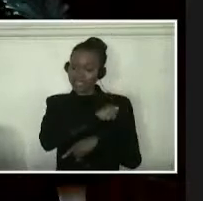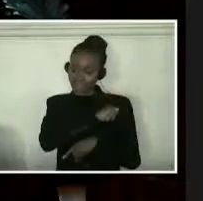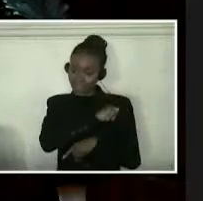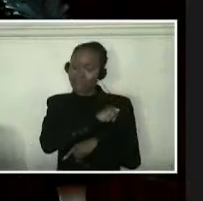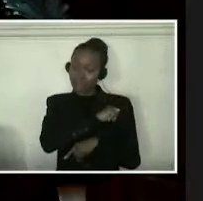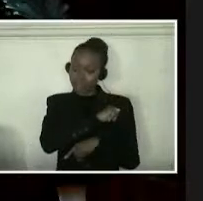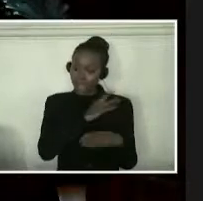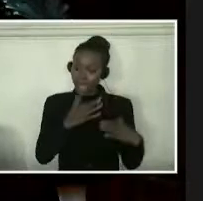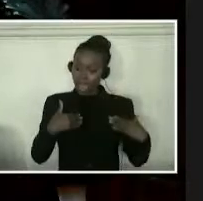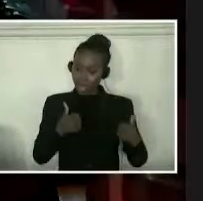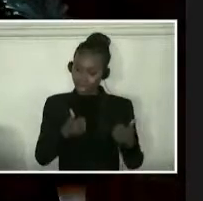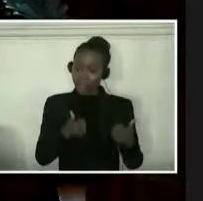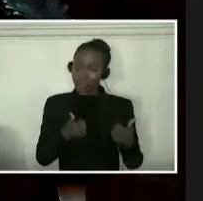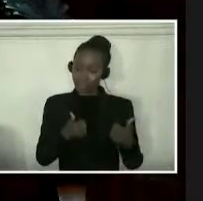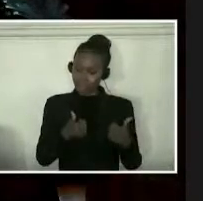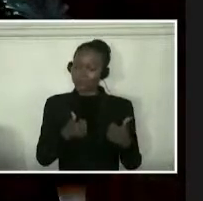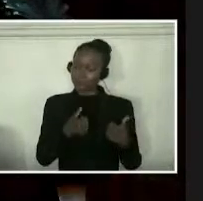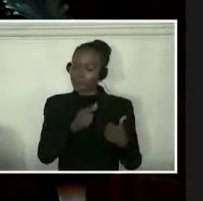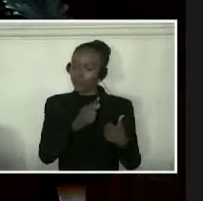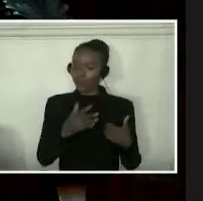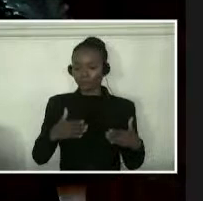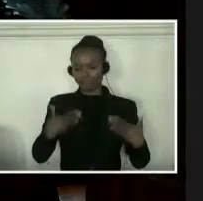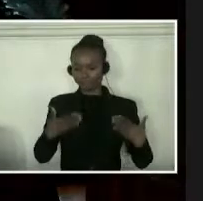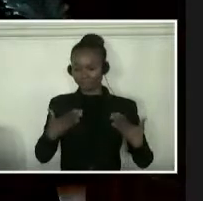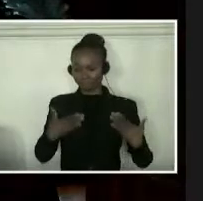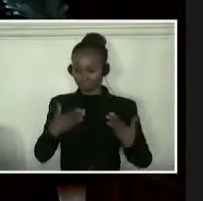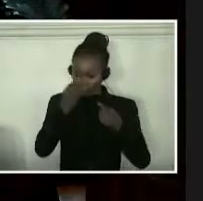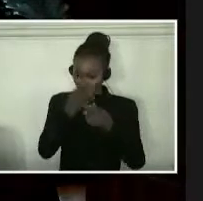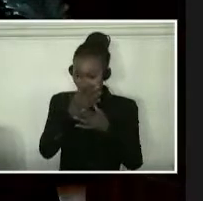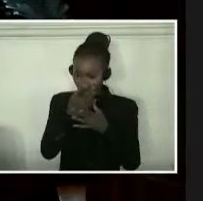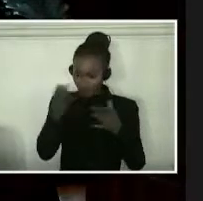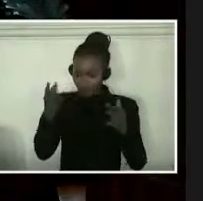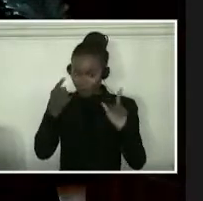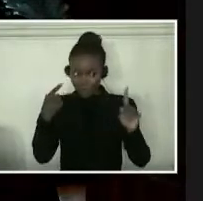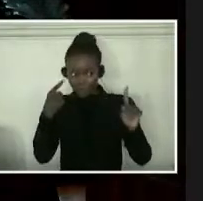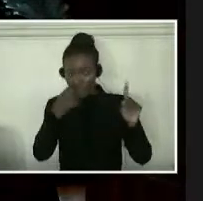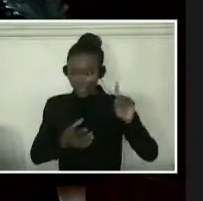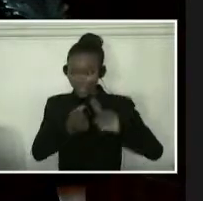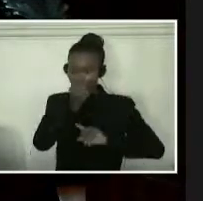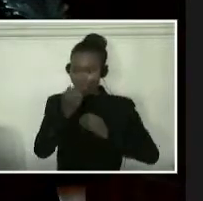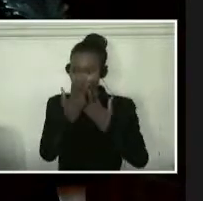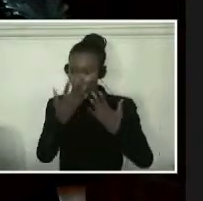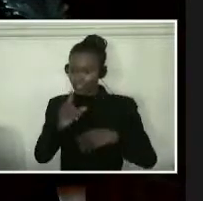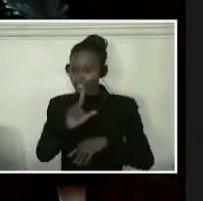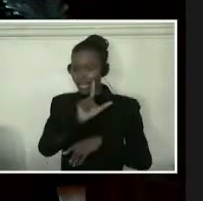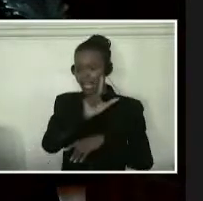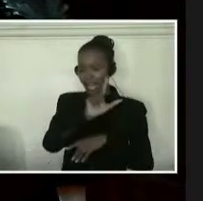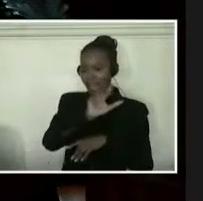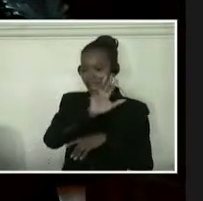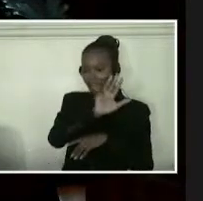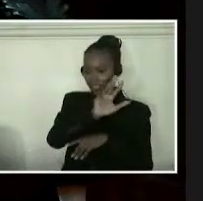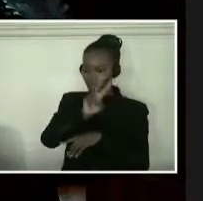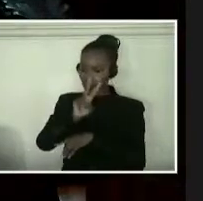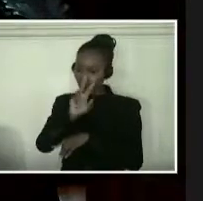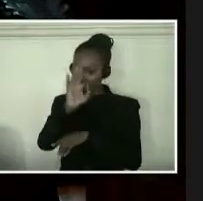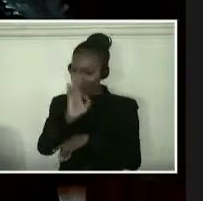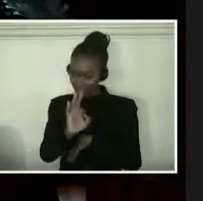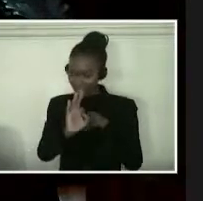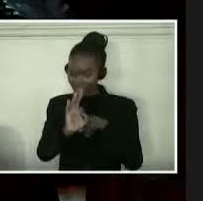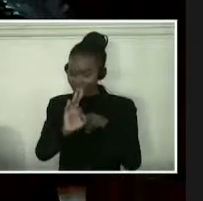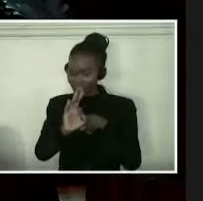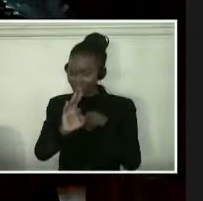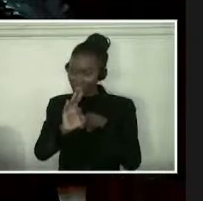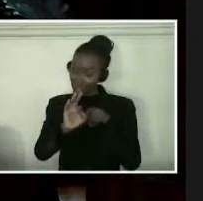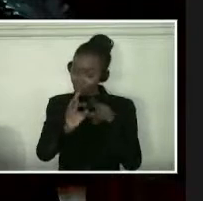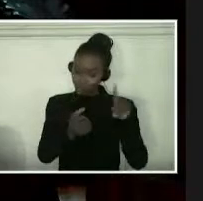natalie were extremely pleased to announce that we obtained an overrun score of 92 percent and received an incentive grant from the